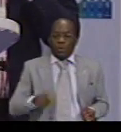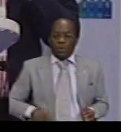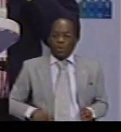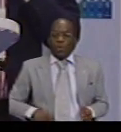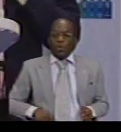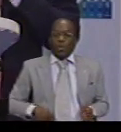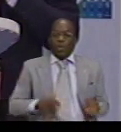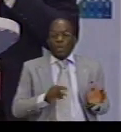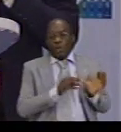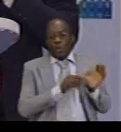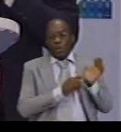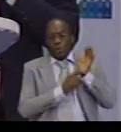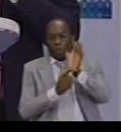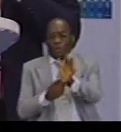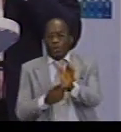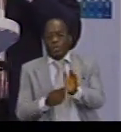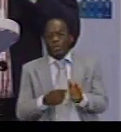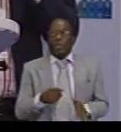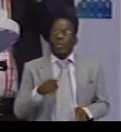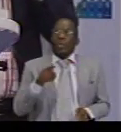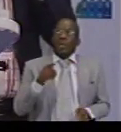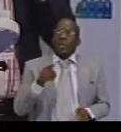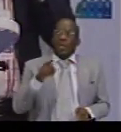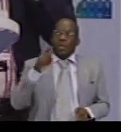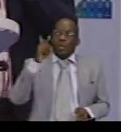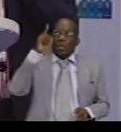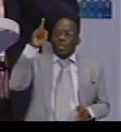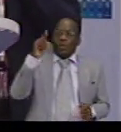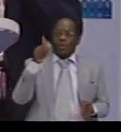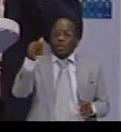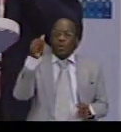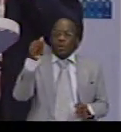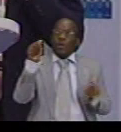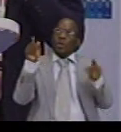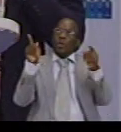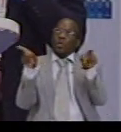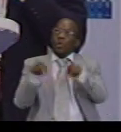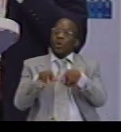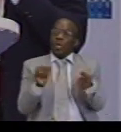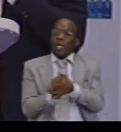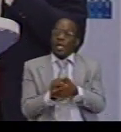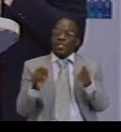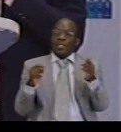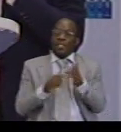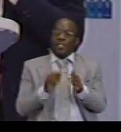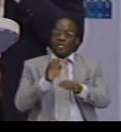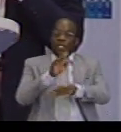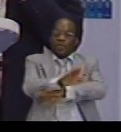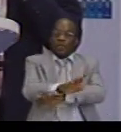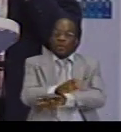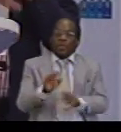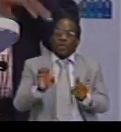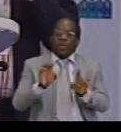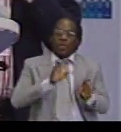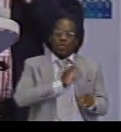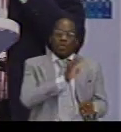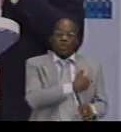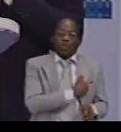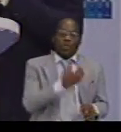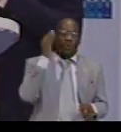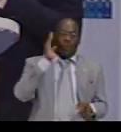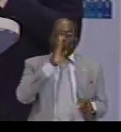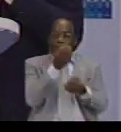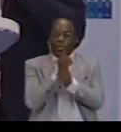manifest himself, so that this evening, souls will be saved in Togo, in the whole